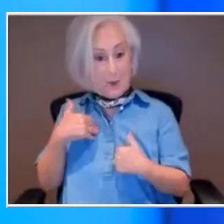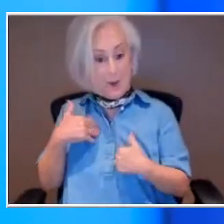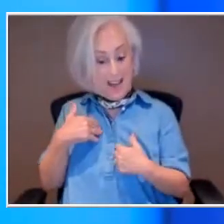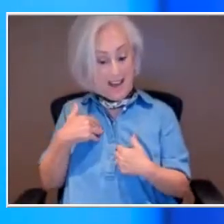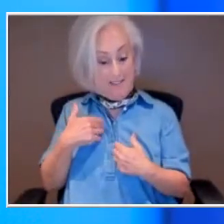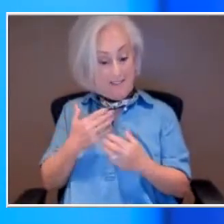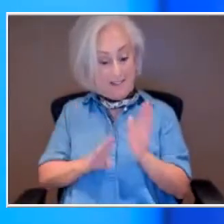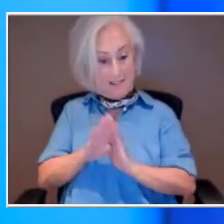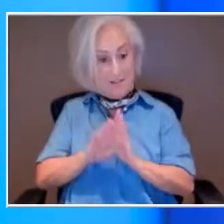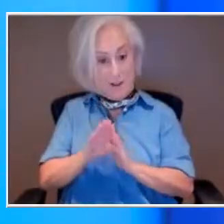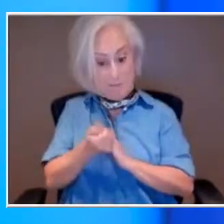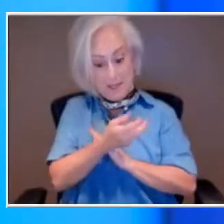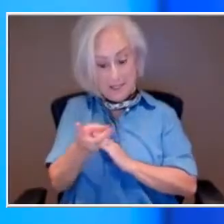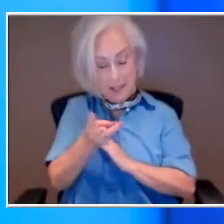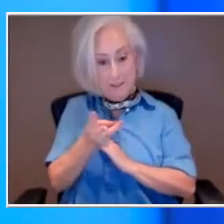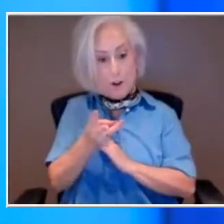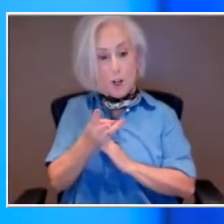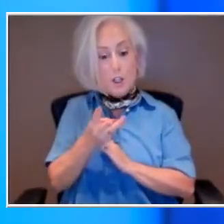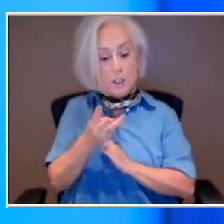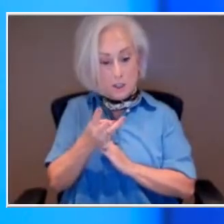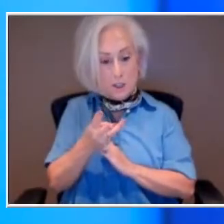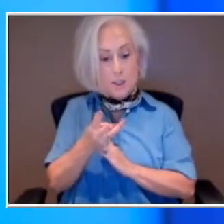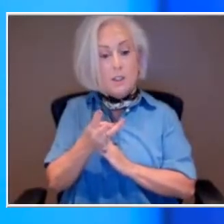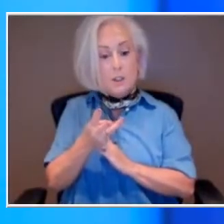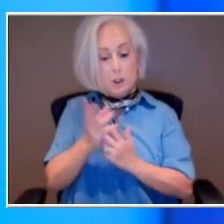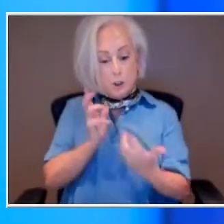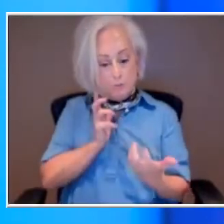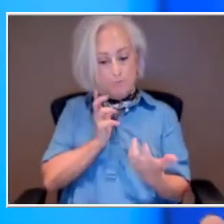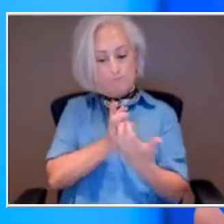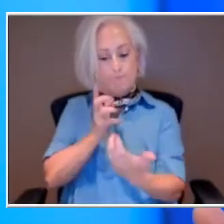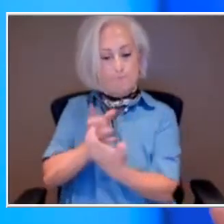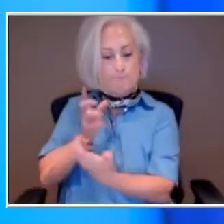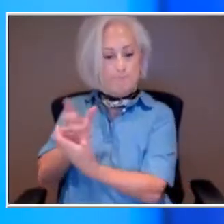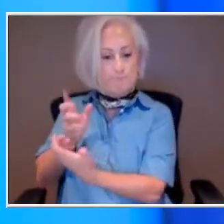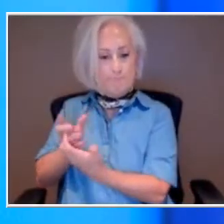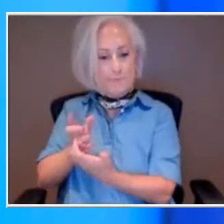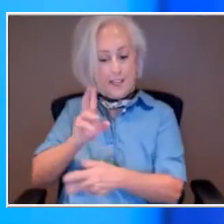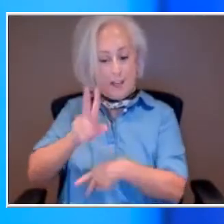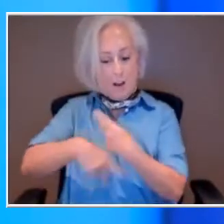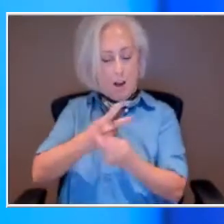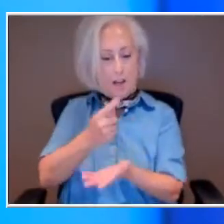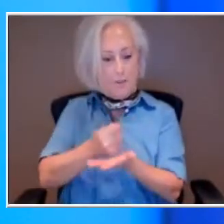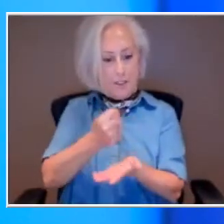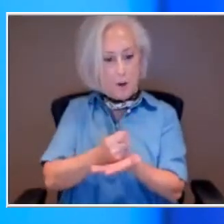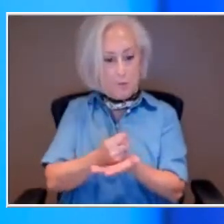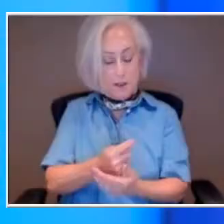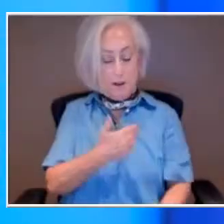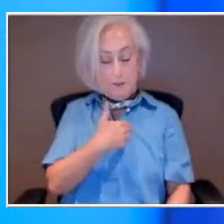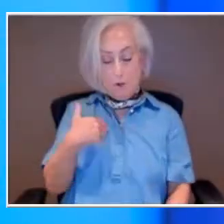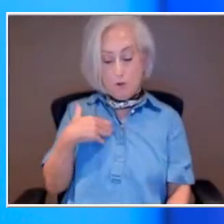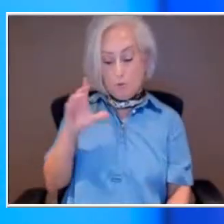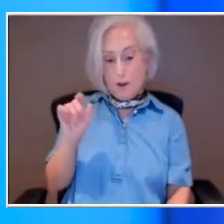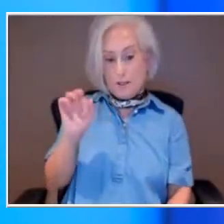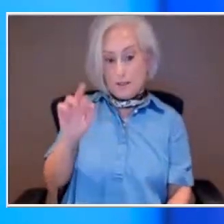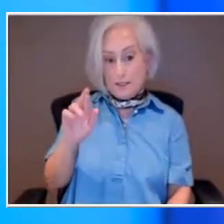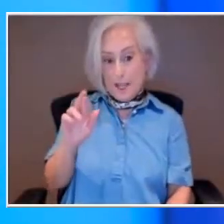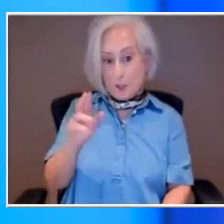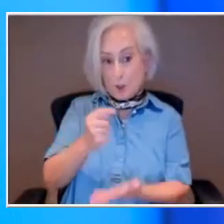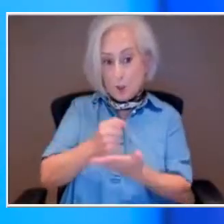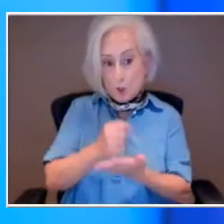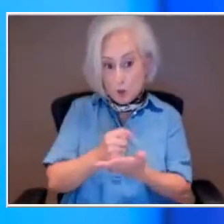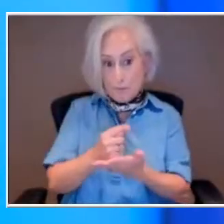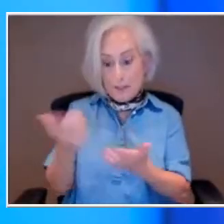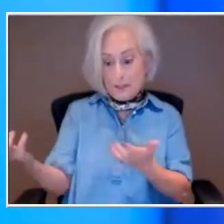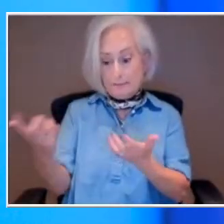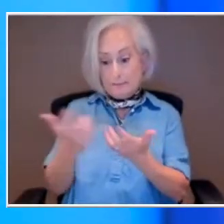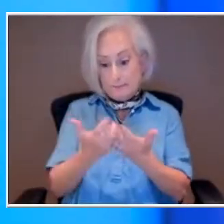for those tailored therapies. Currently within breast cancer treatment, it is coupled with a